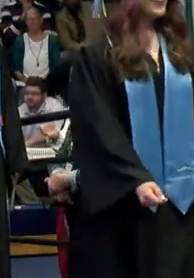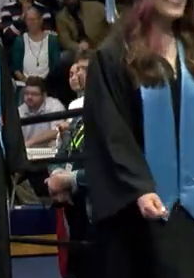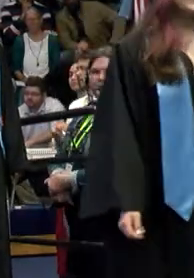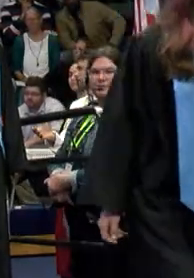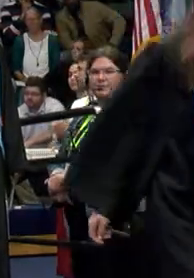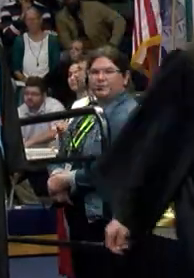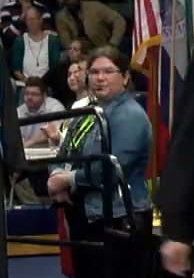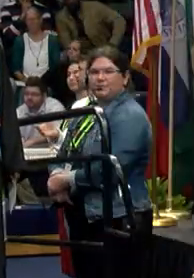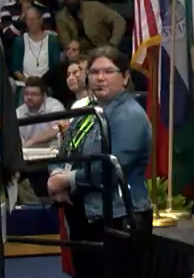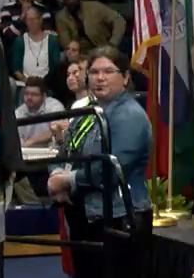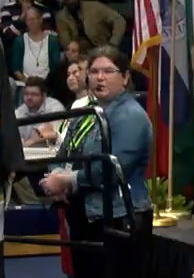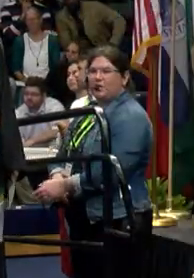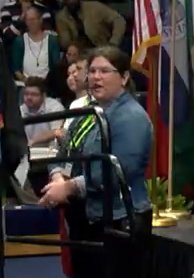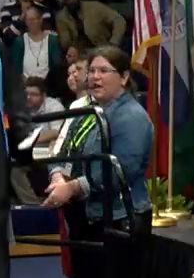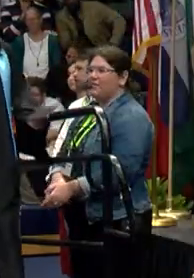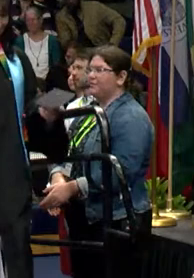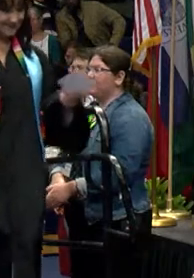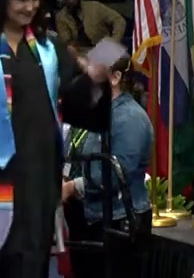Janie Day.